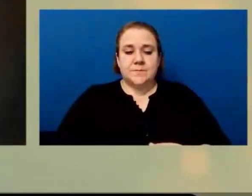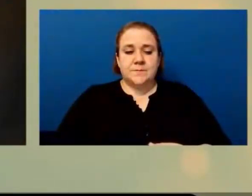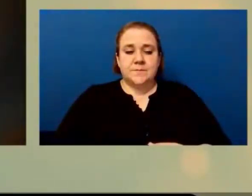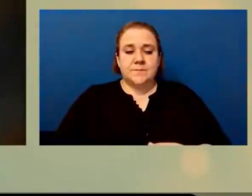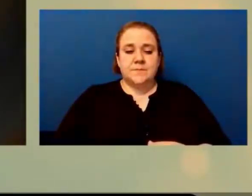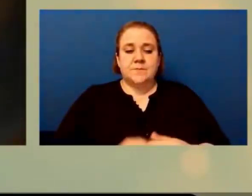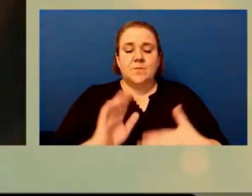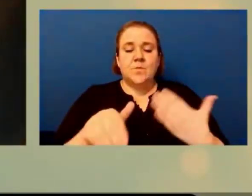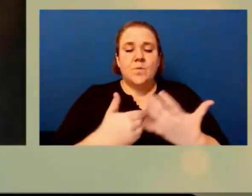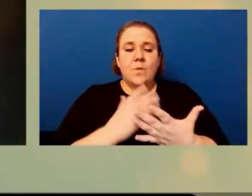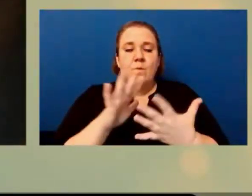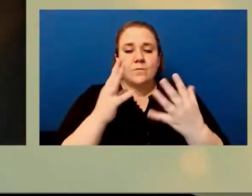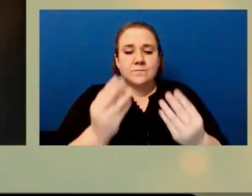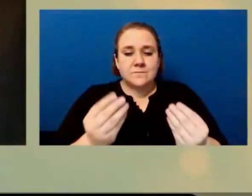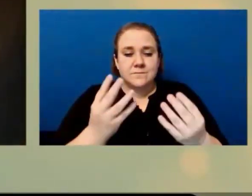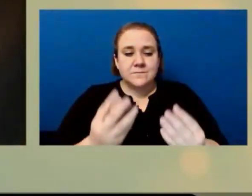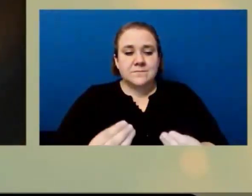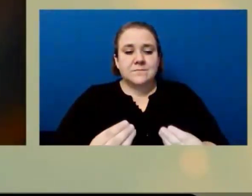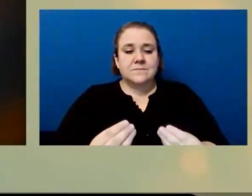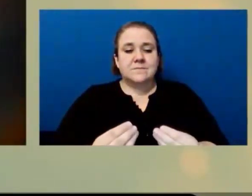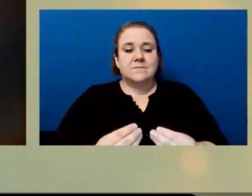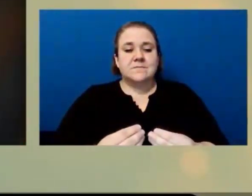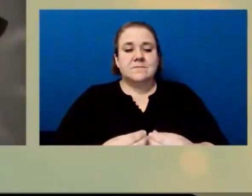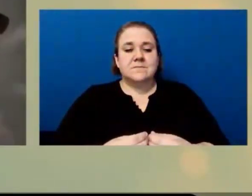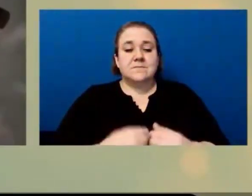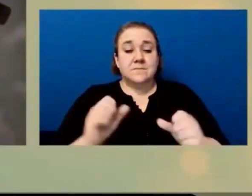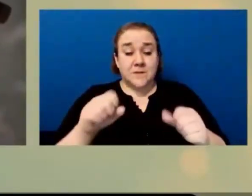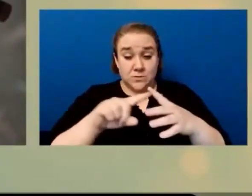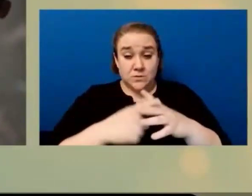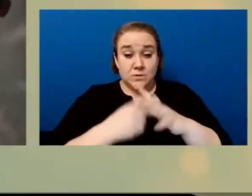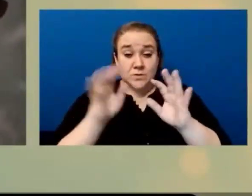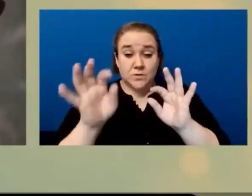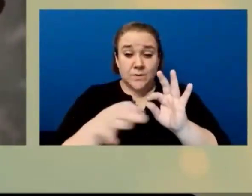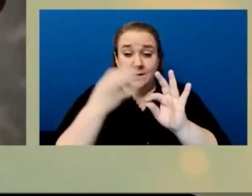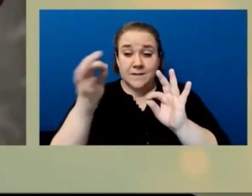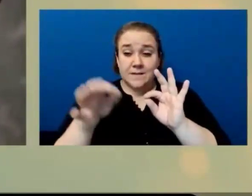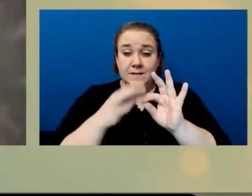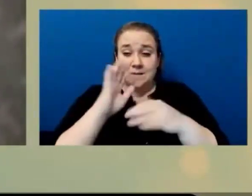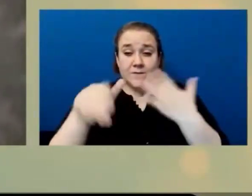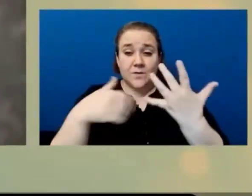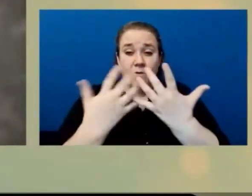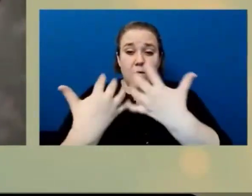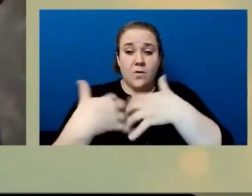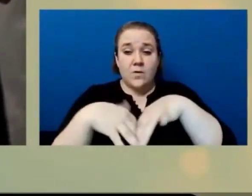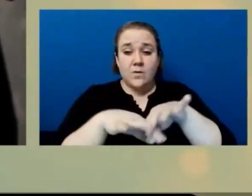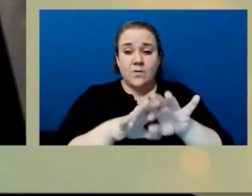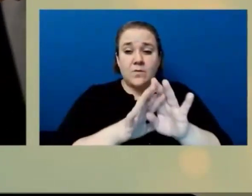With all your tenderness, can you begin to weave it all in?